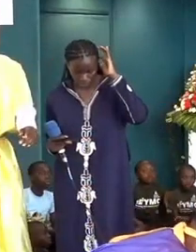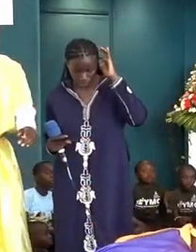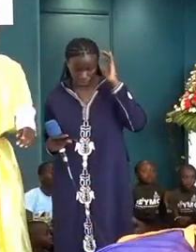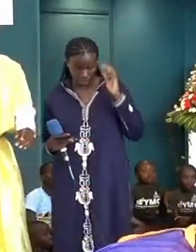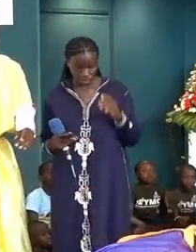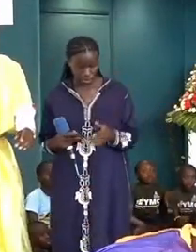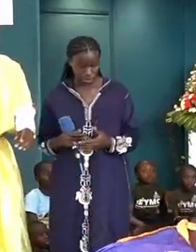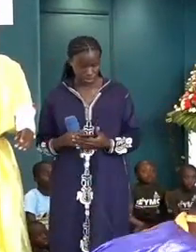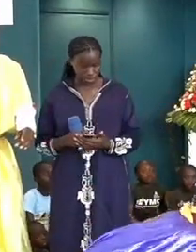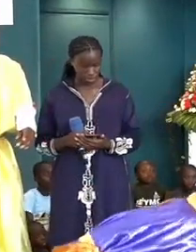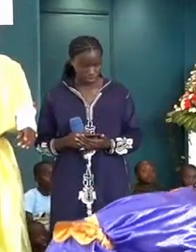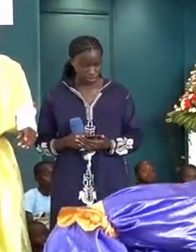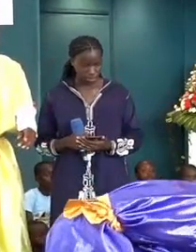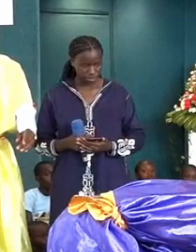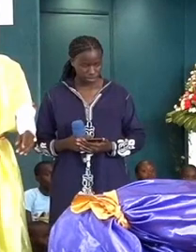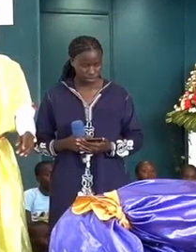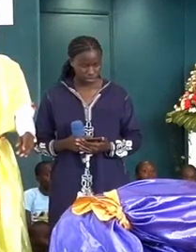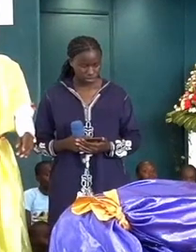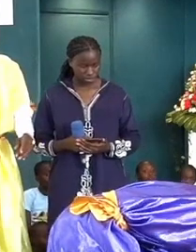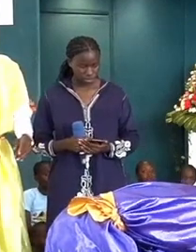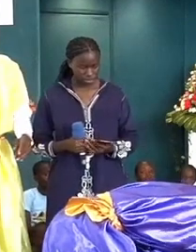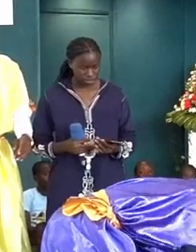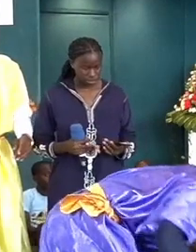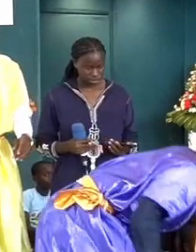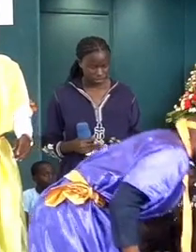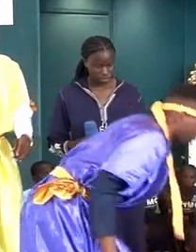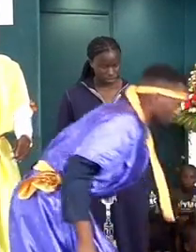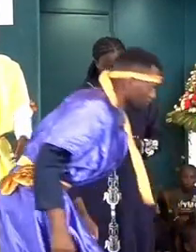Quickly. What did God do? Give amen.